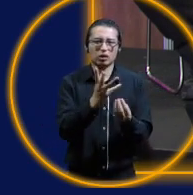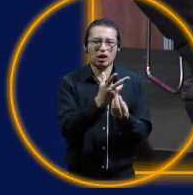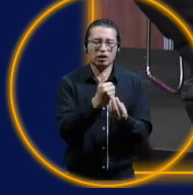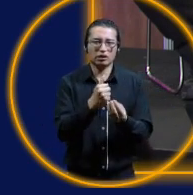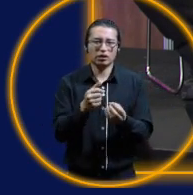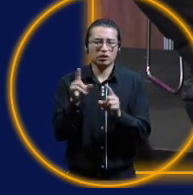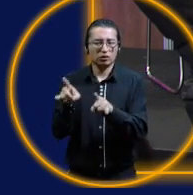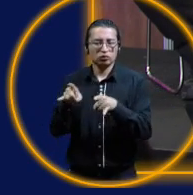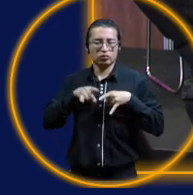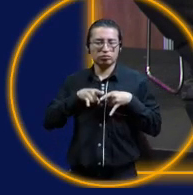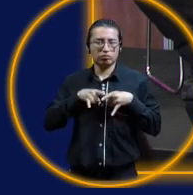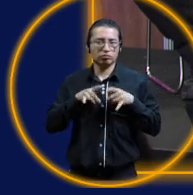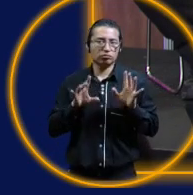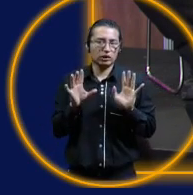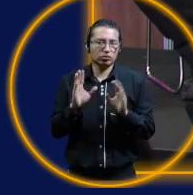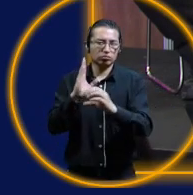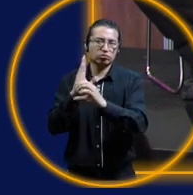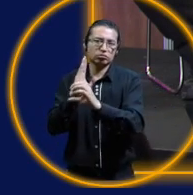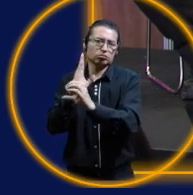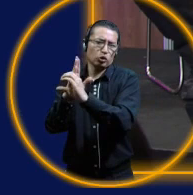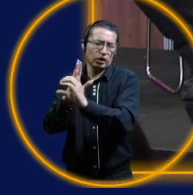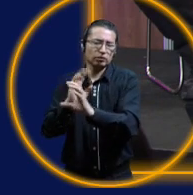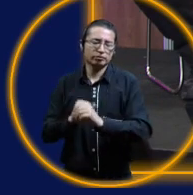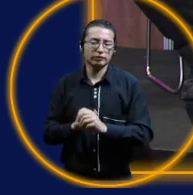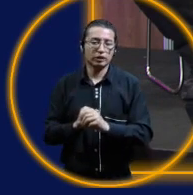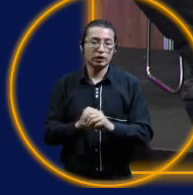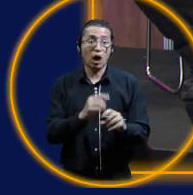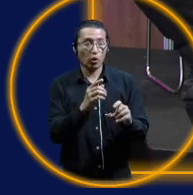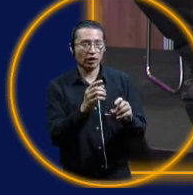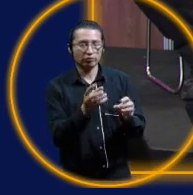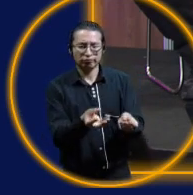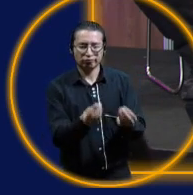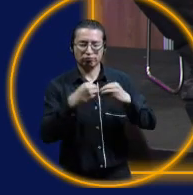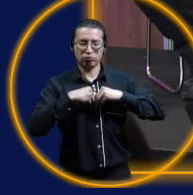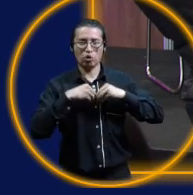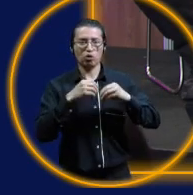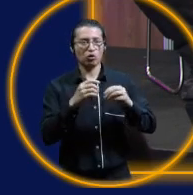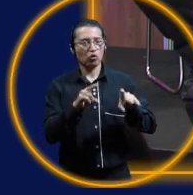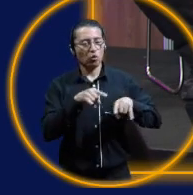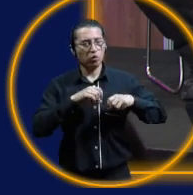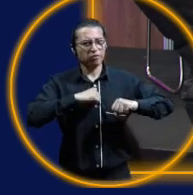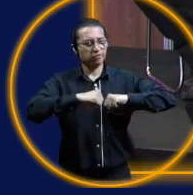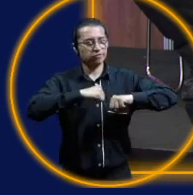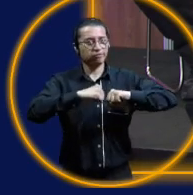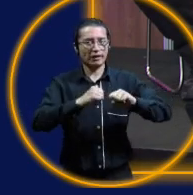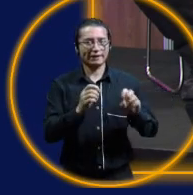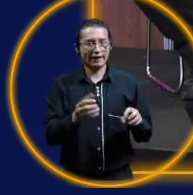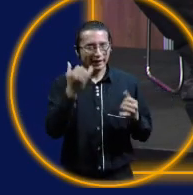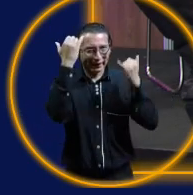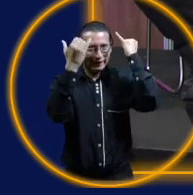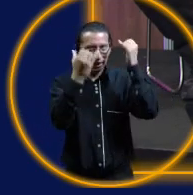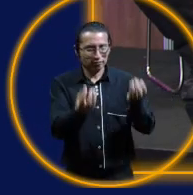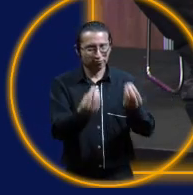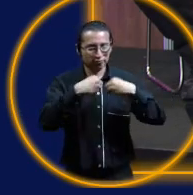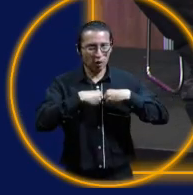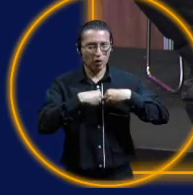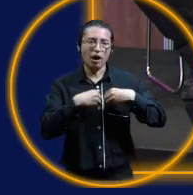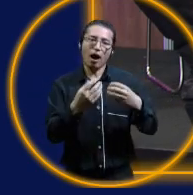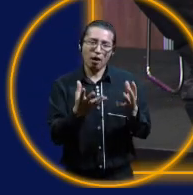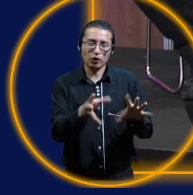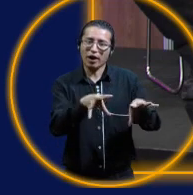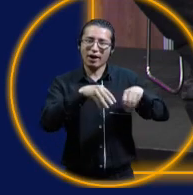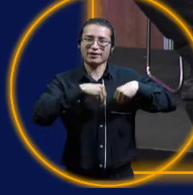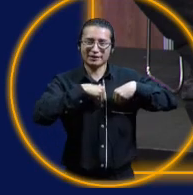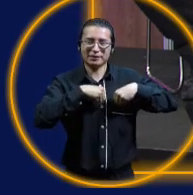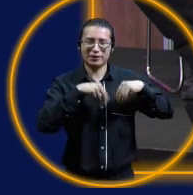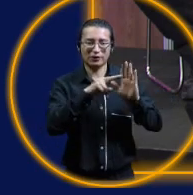it gives you ideas that you can work with to make something new. Keep it if, even if